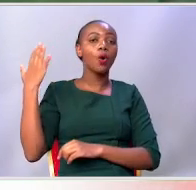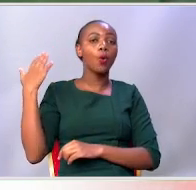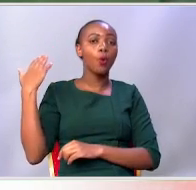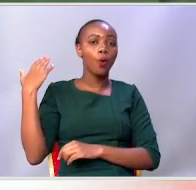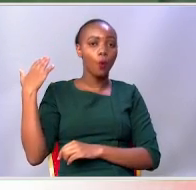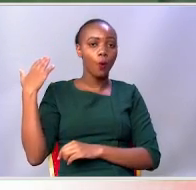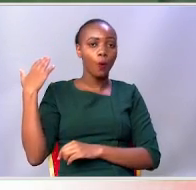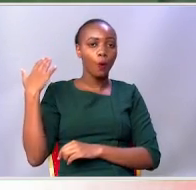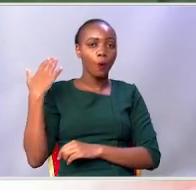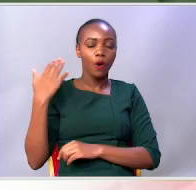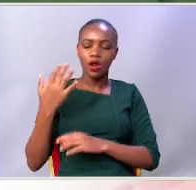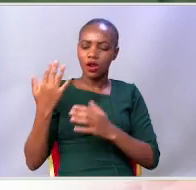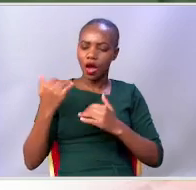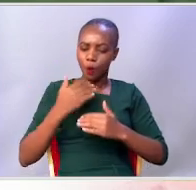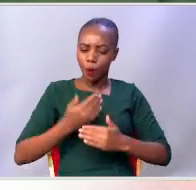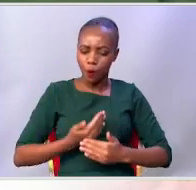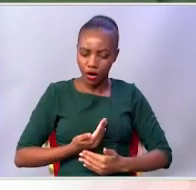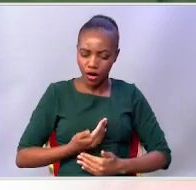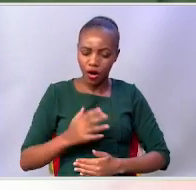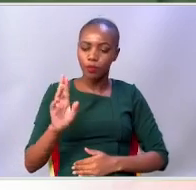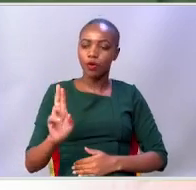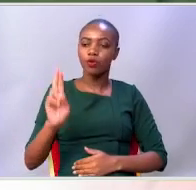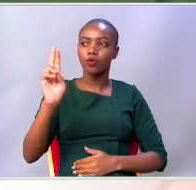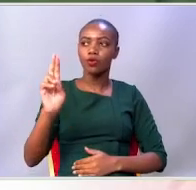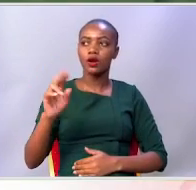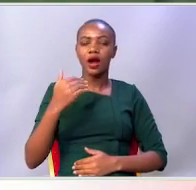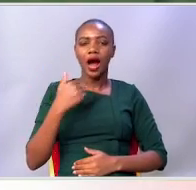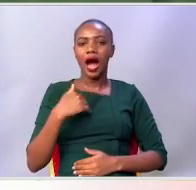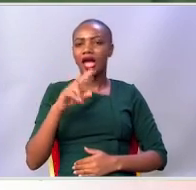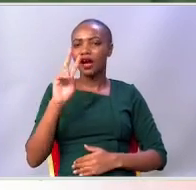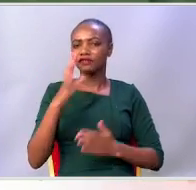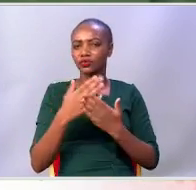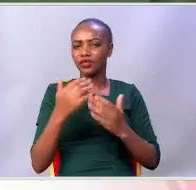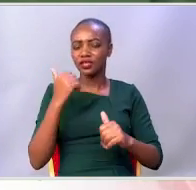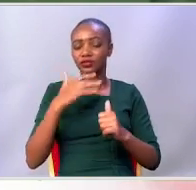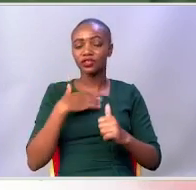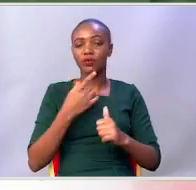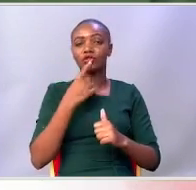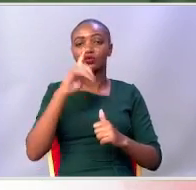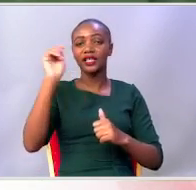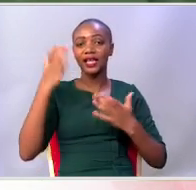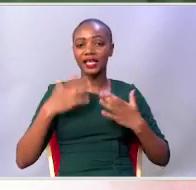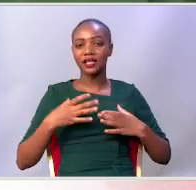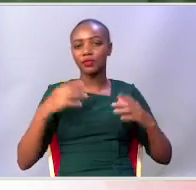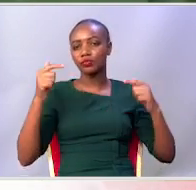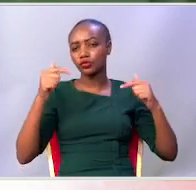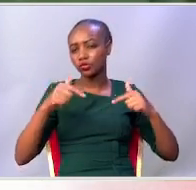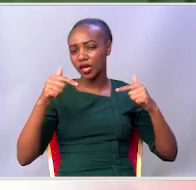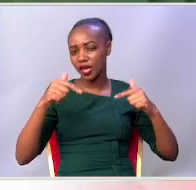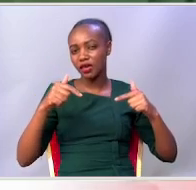Your Excellency, I have only two things that I want to tell Kenyans today.